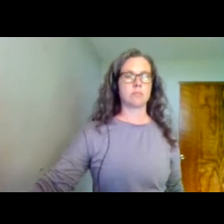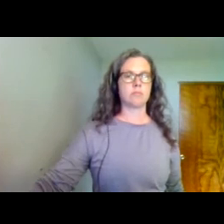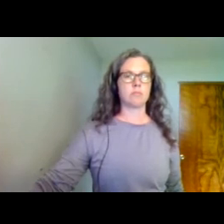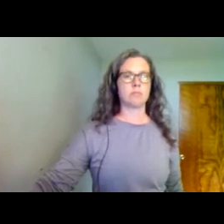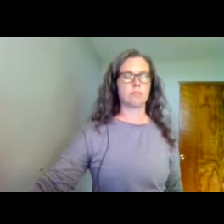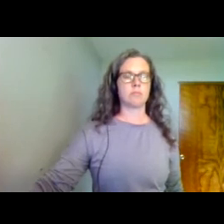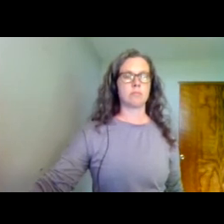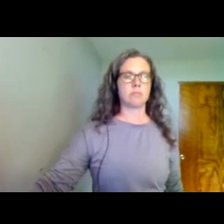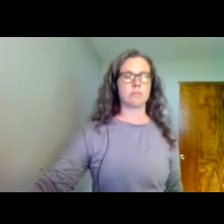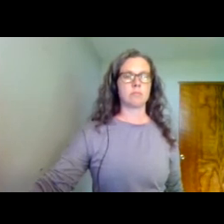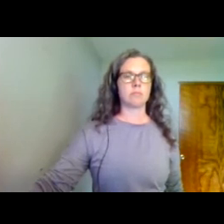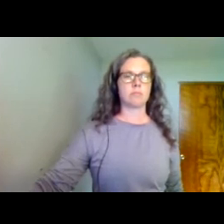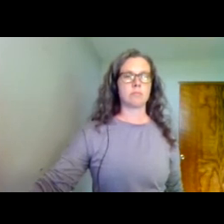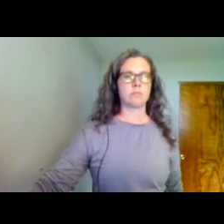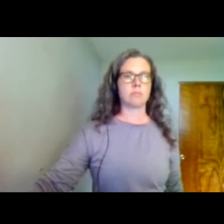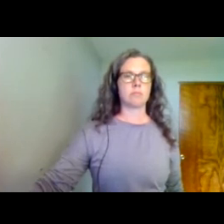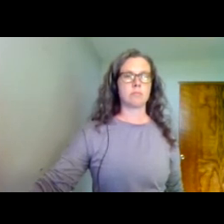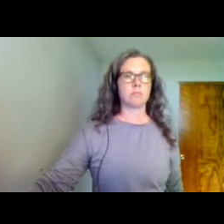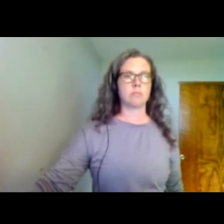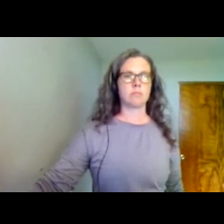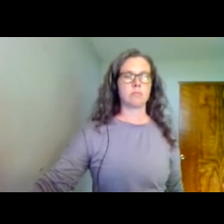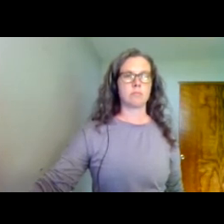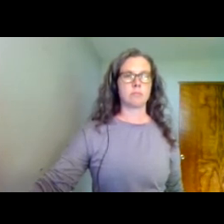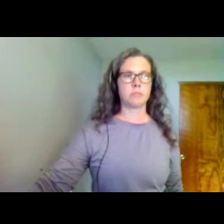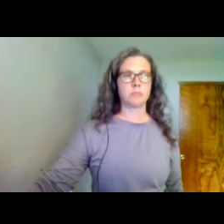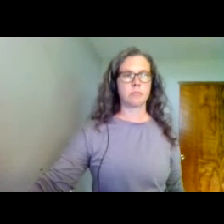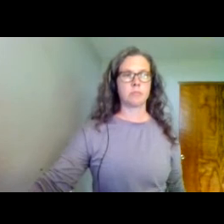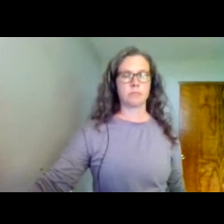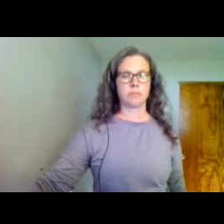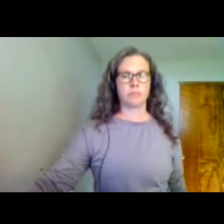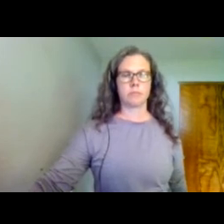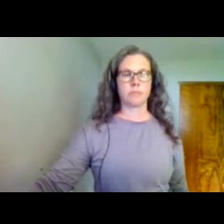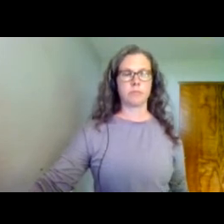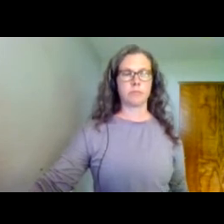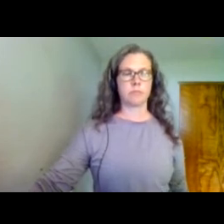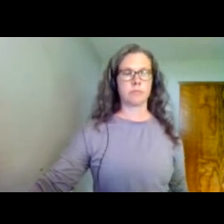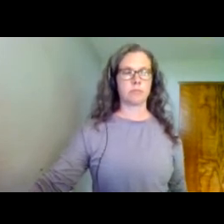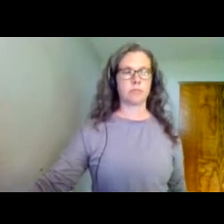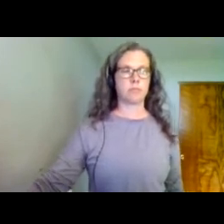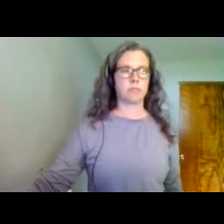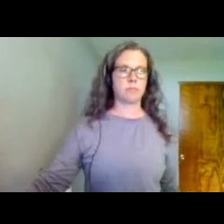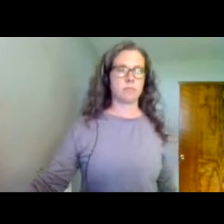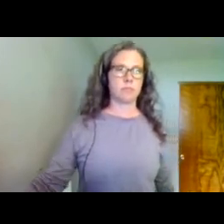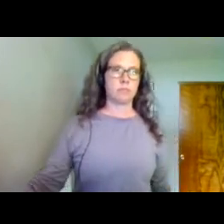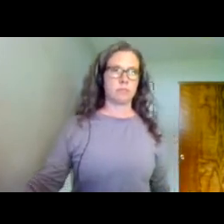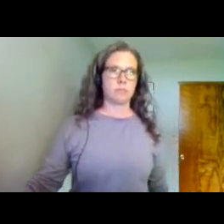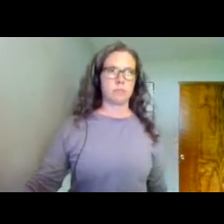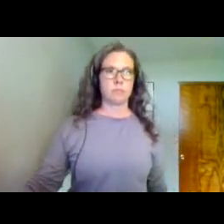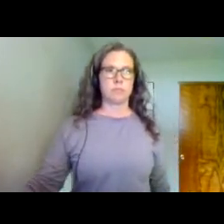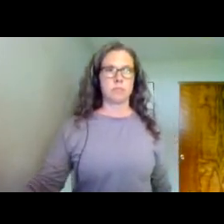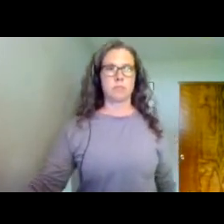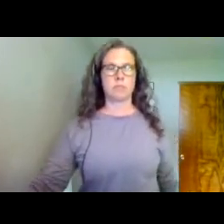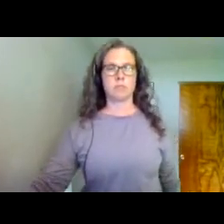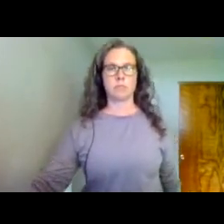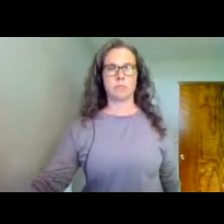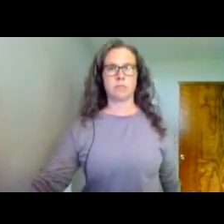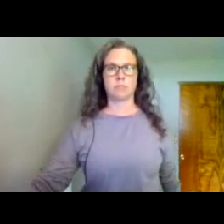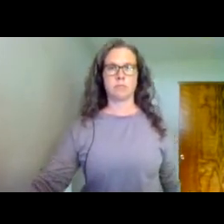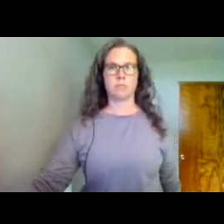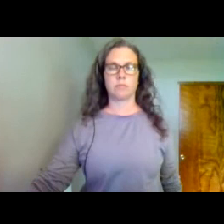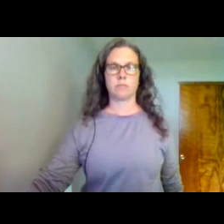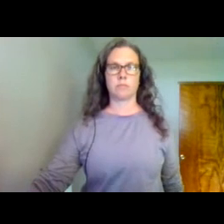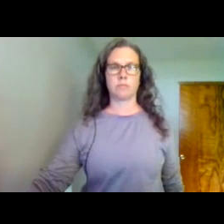Also, anything in their right of way, they use something called a flex storm, which is a bag that sits